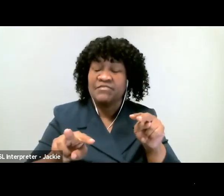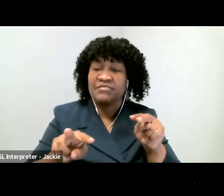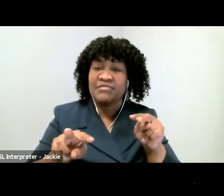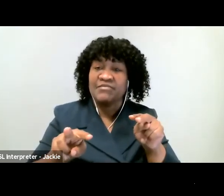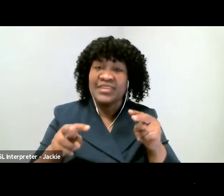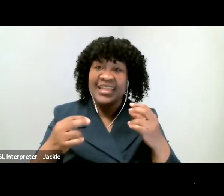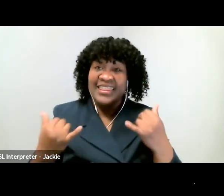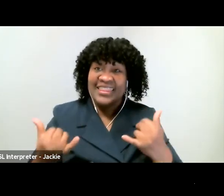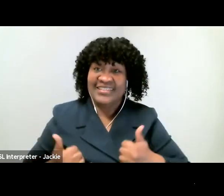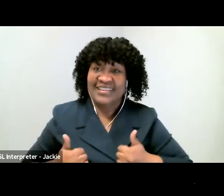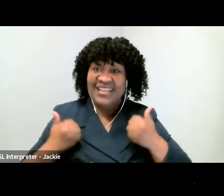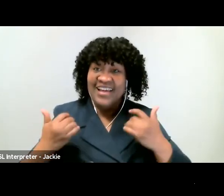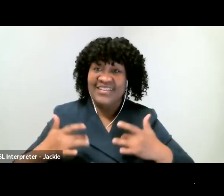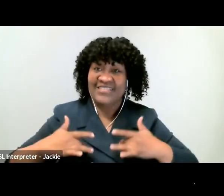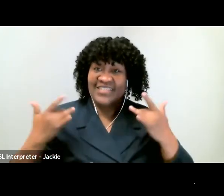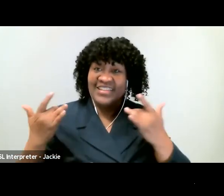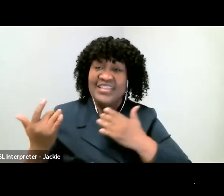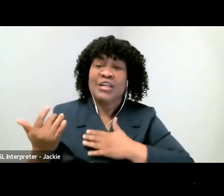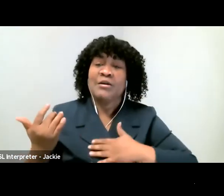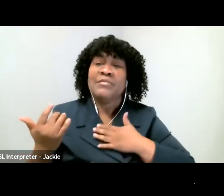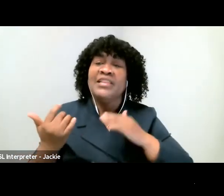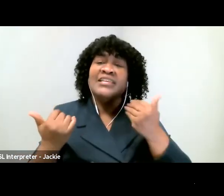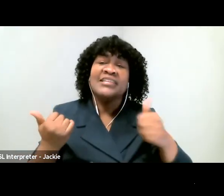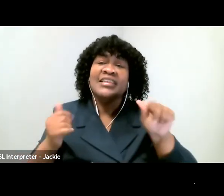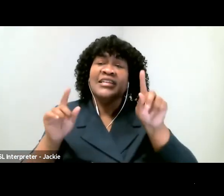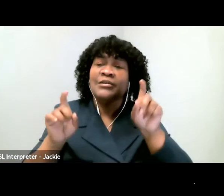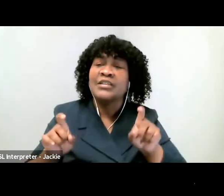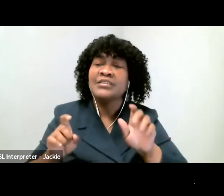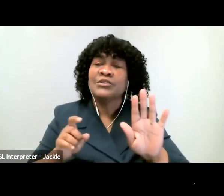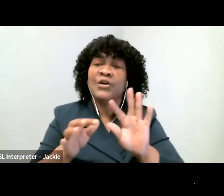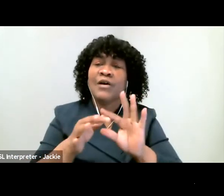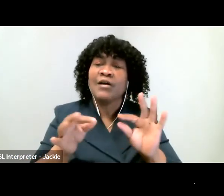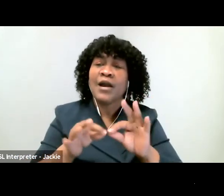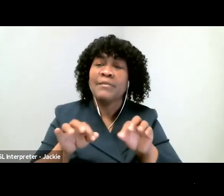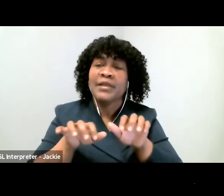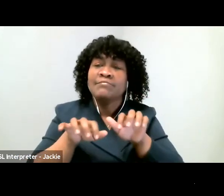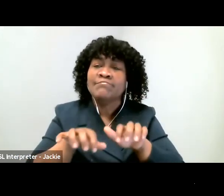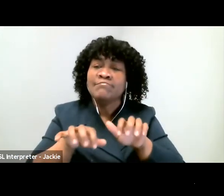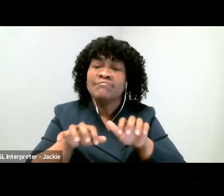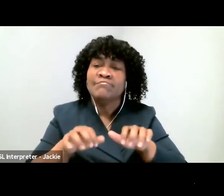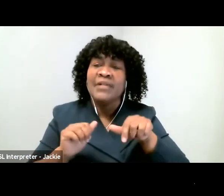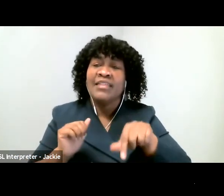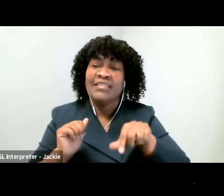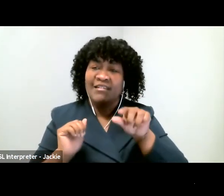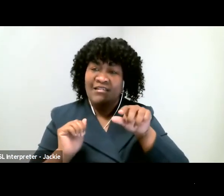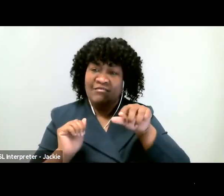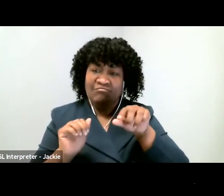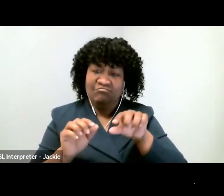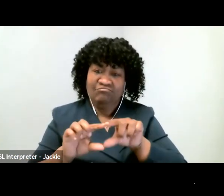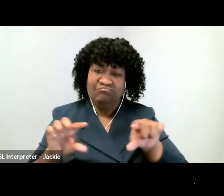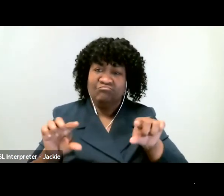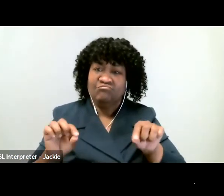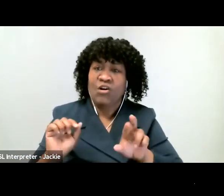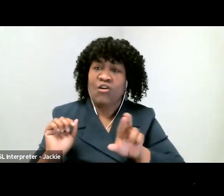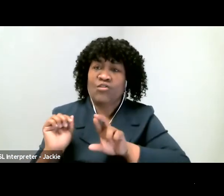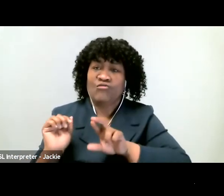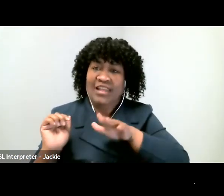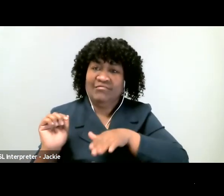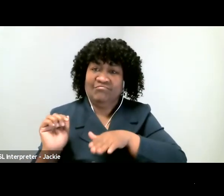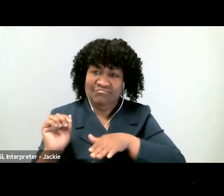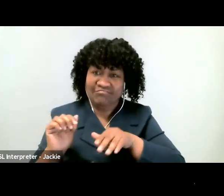During this live event, please enter your questions or comments into the platform chat box on the right of the